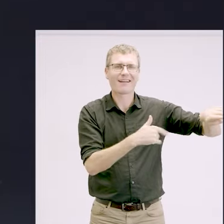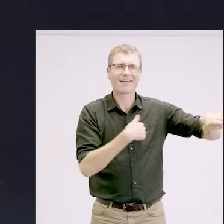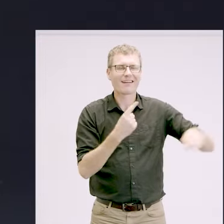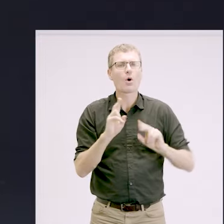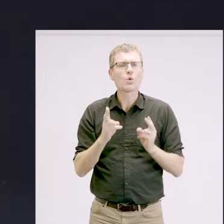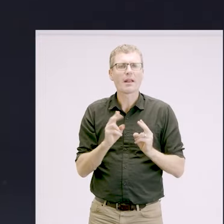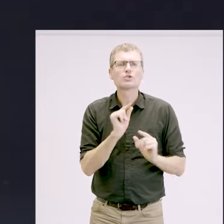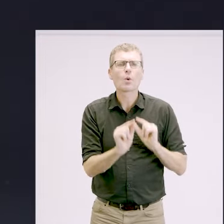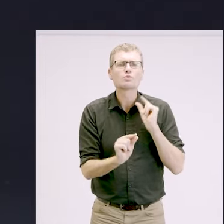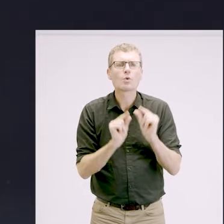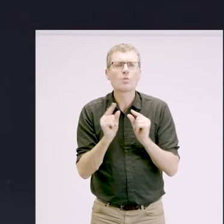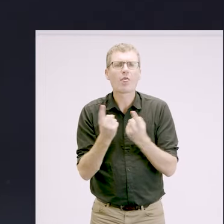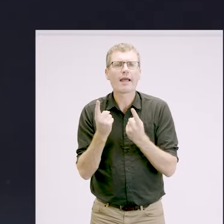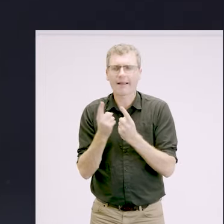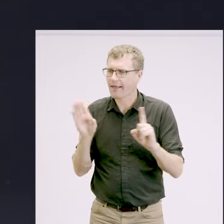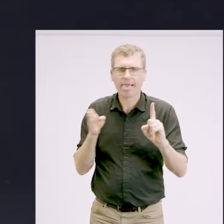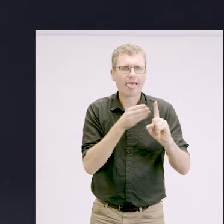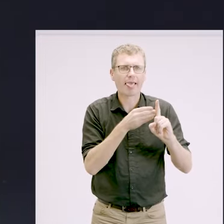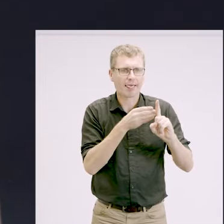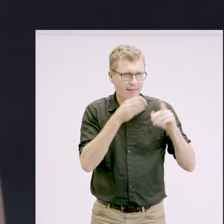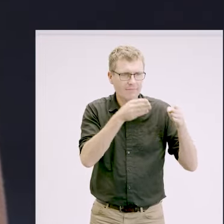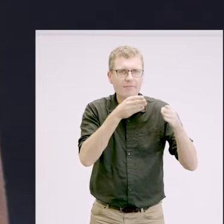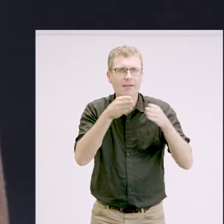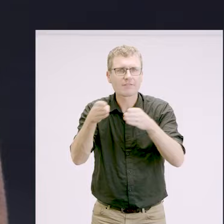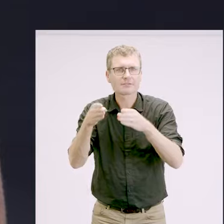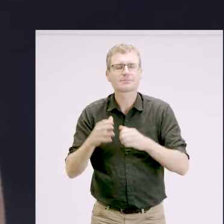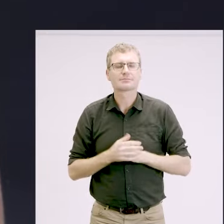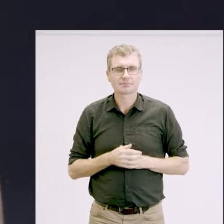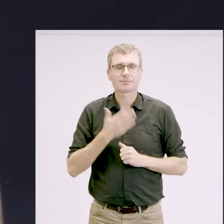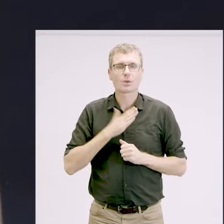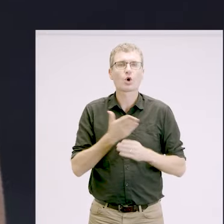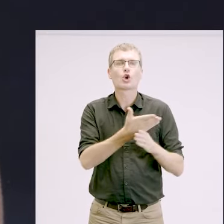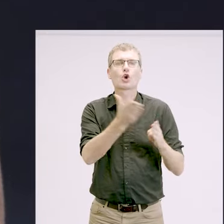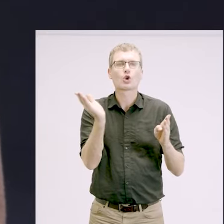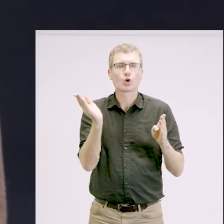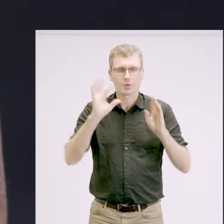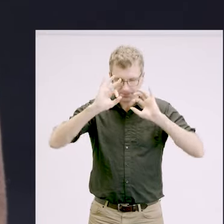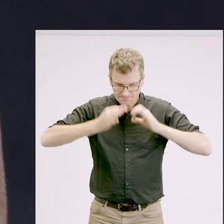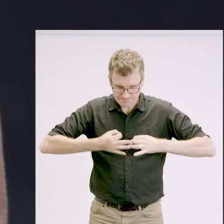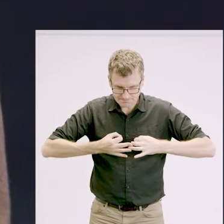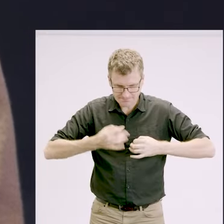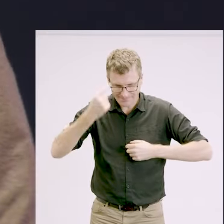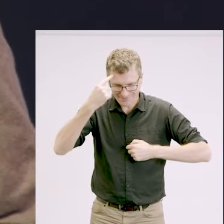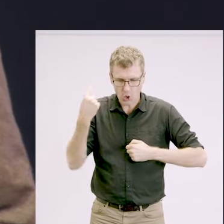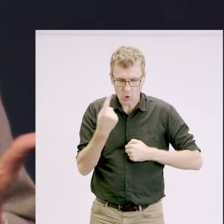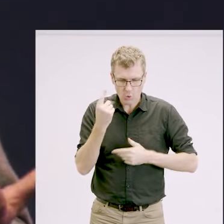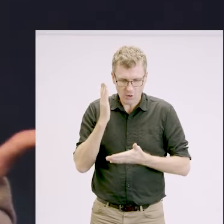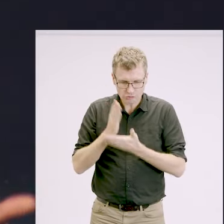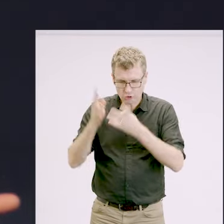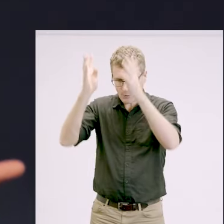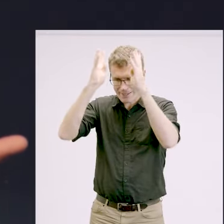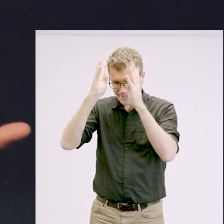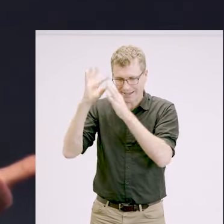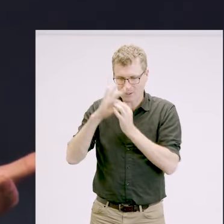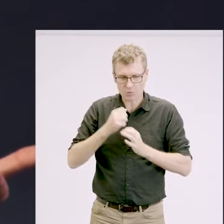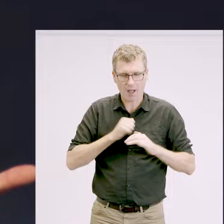these things are much more subtle than that. And so I would just invite you to consider your life in relationship to that question, who is the true